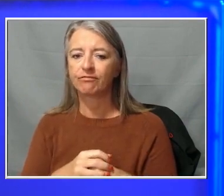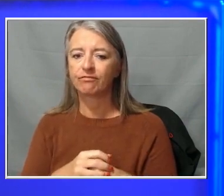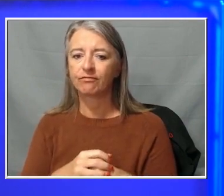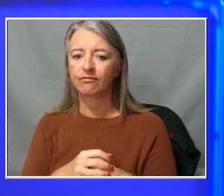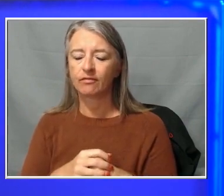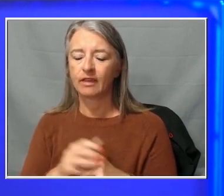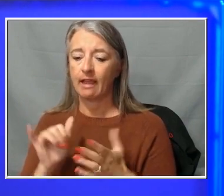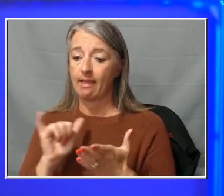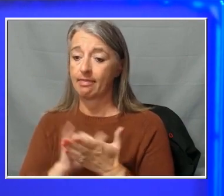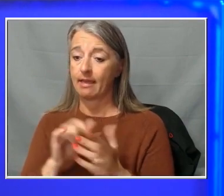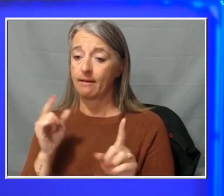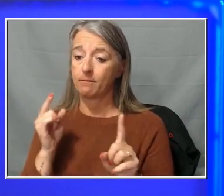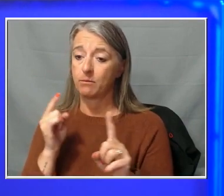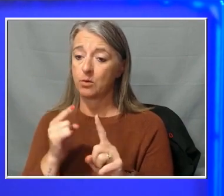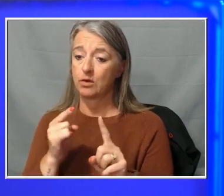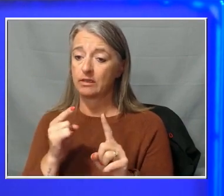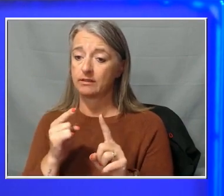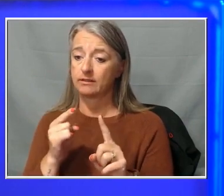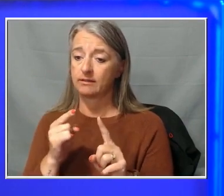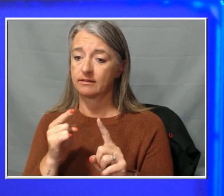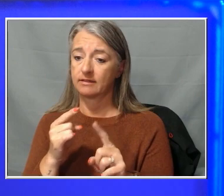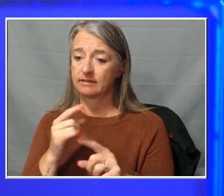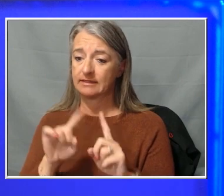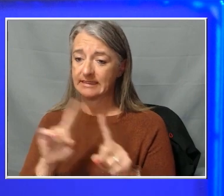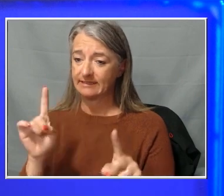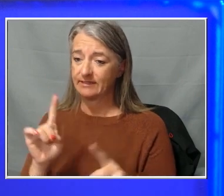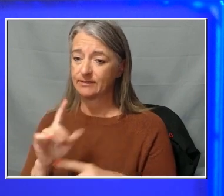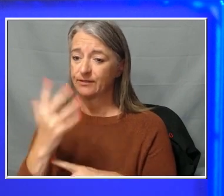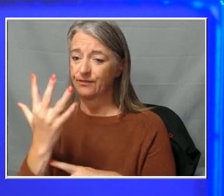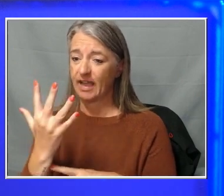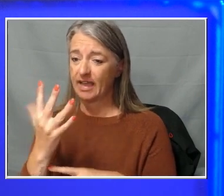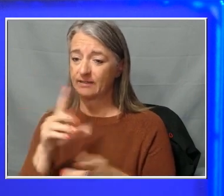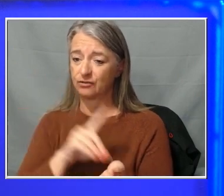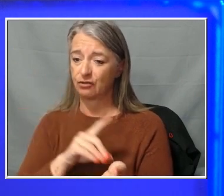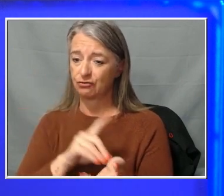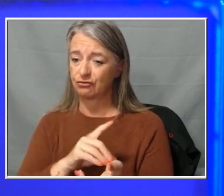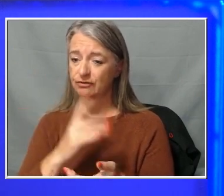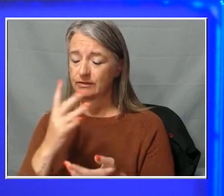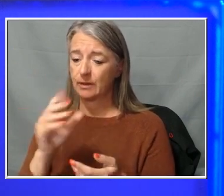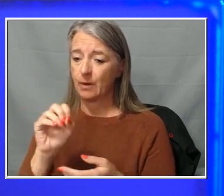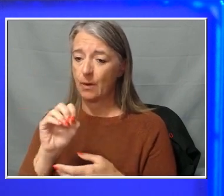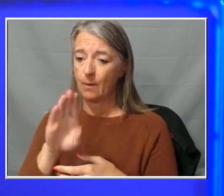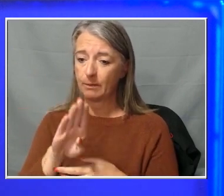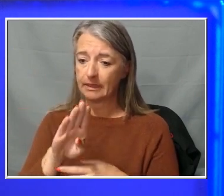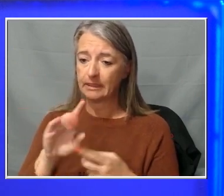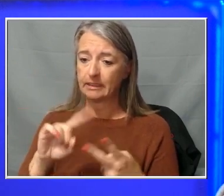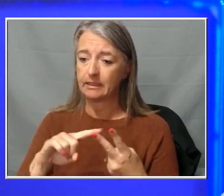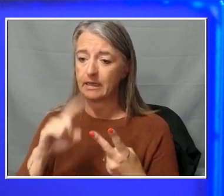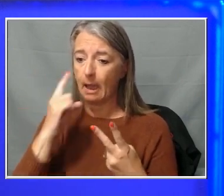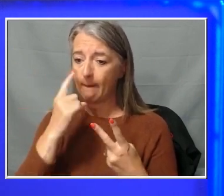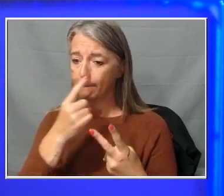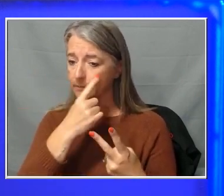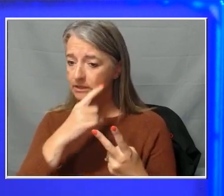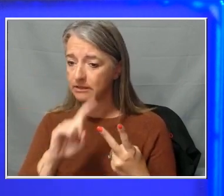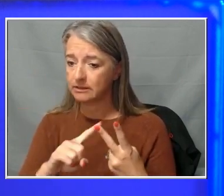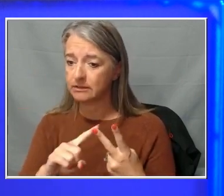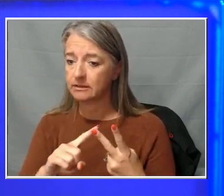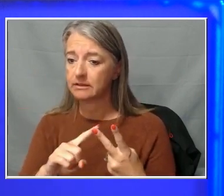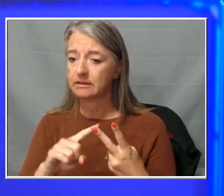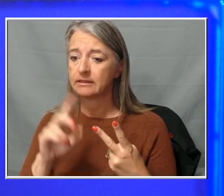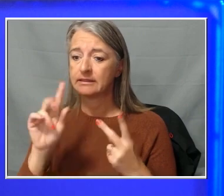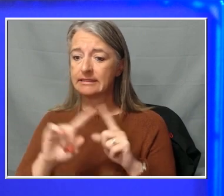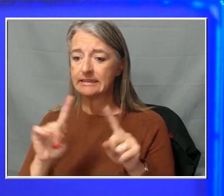that point, 5 doctors, and that goes from OB to optometrist to even